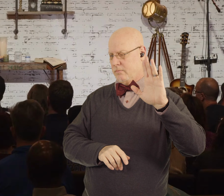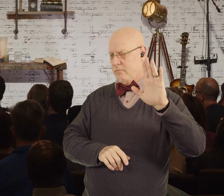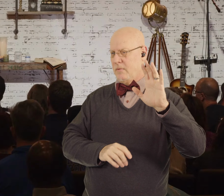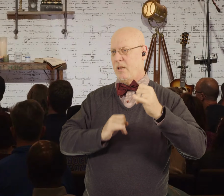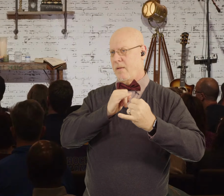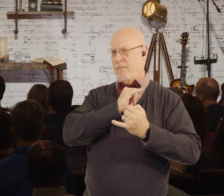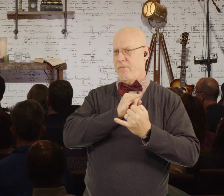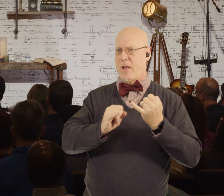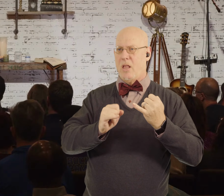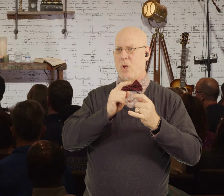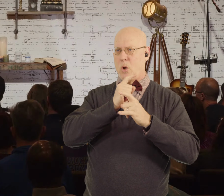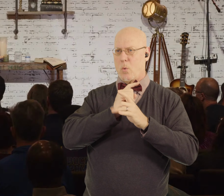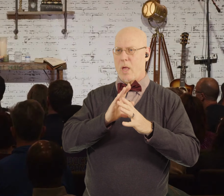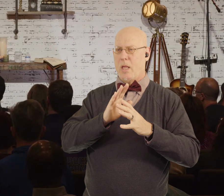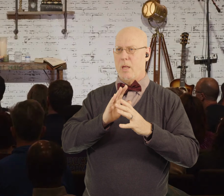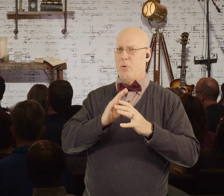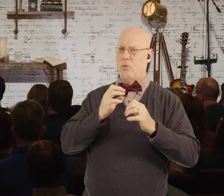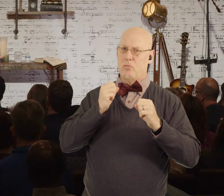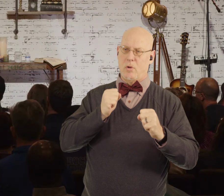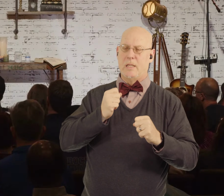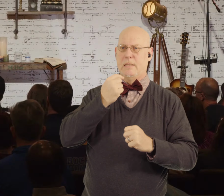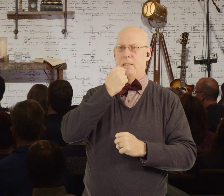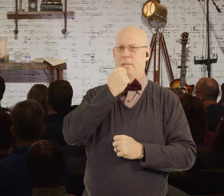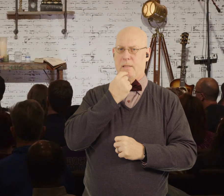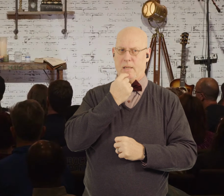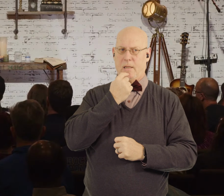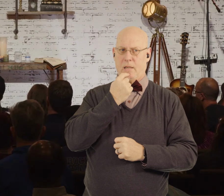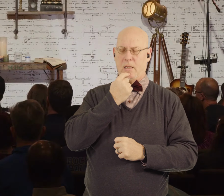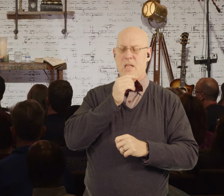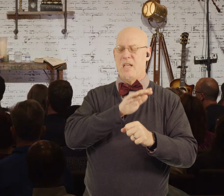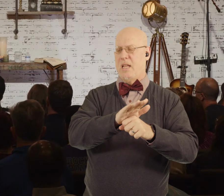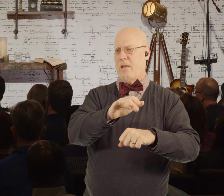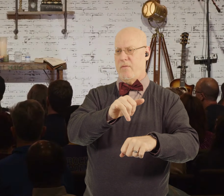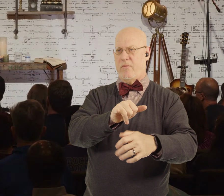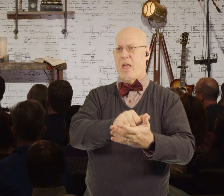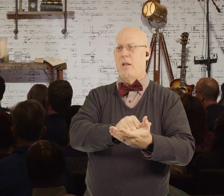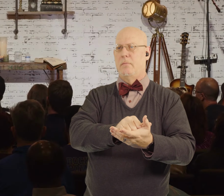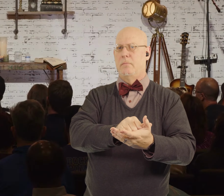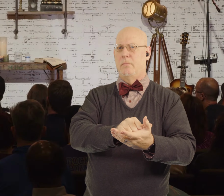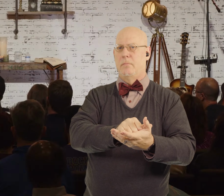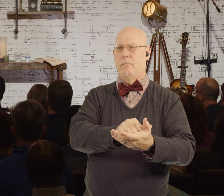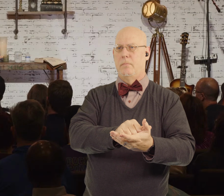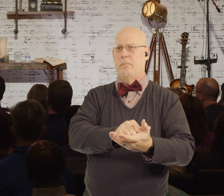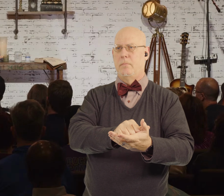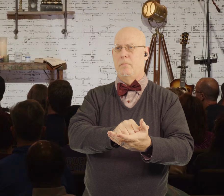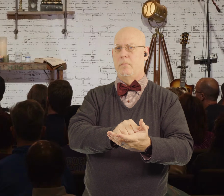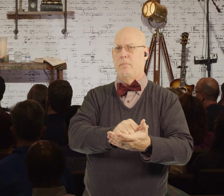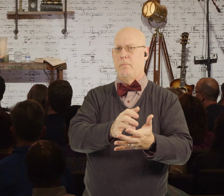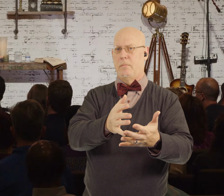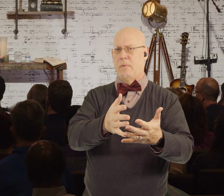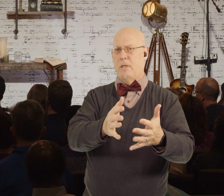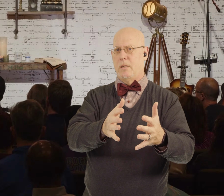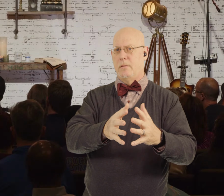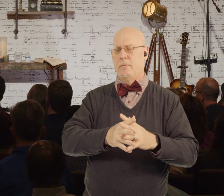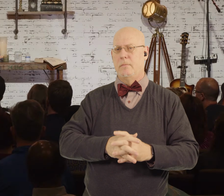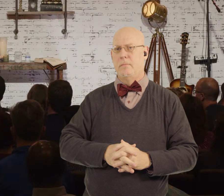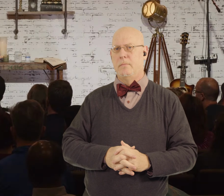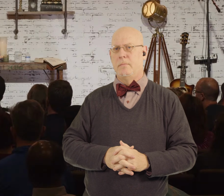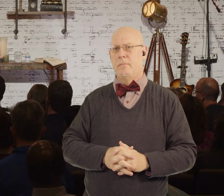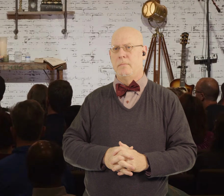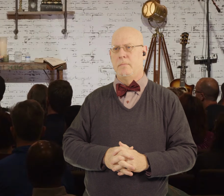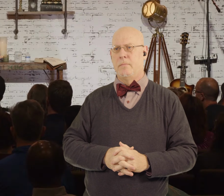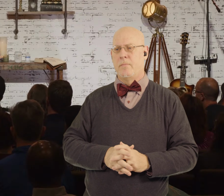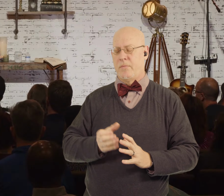waved his hand dismissively. Finally, quietly but adamantly, he insisted, enough of that. And it was